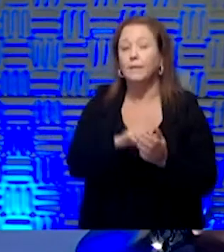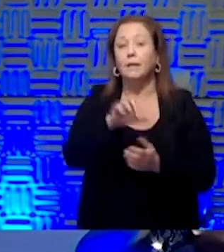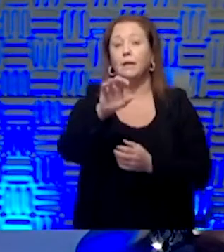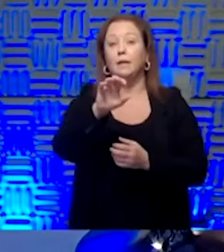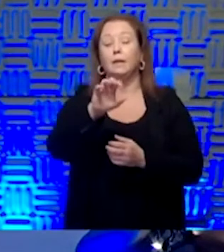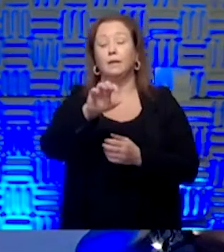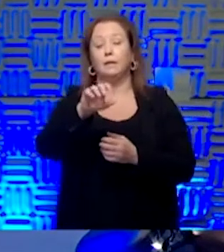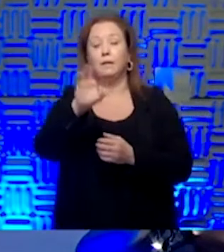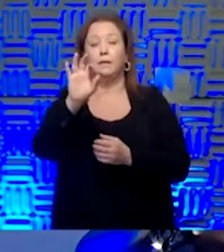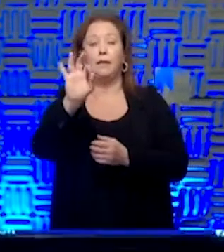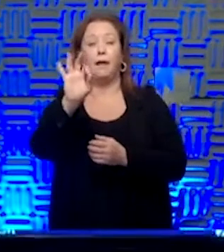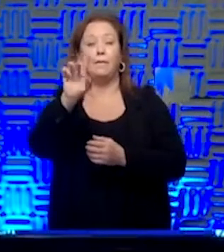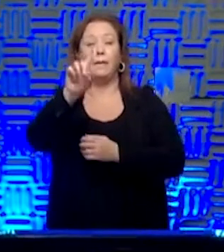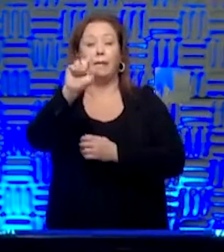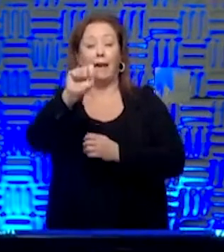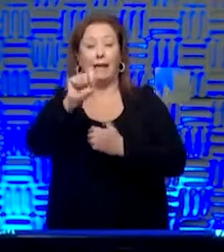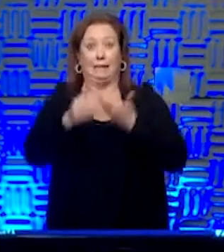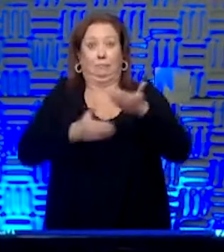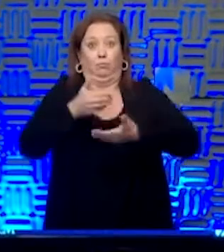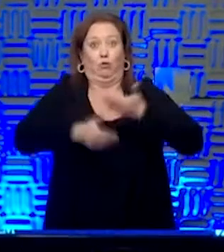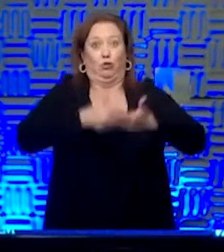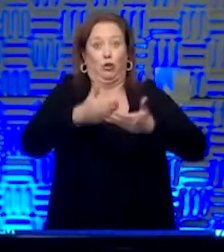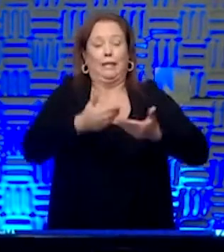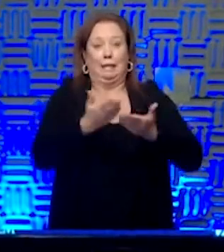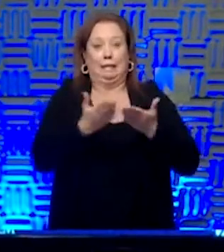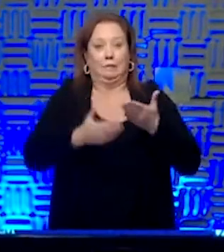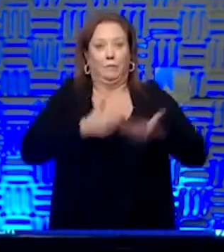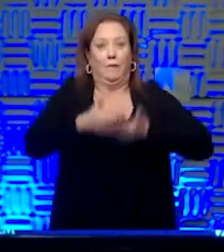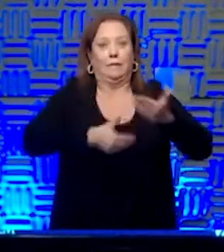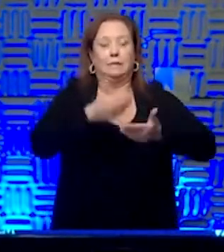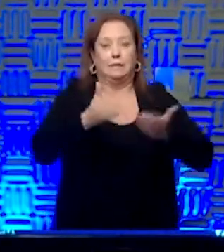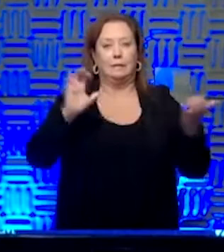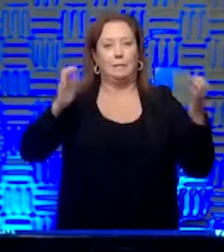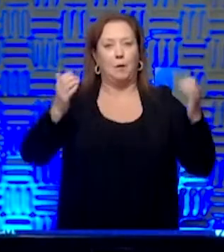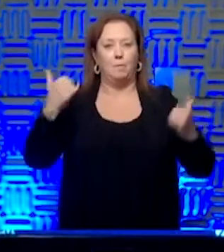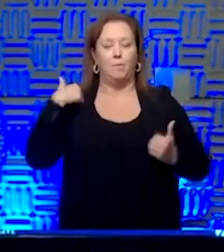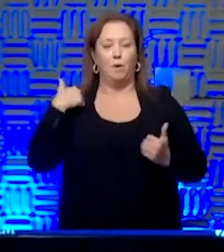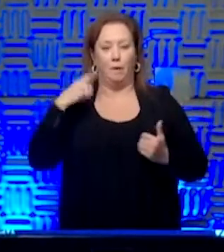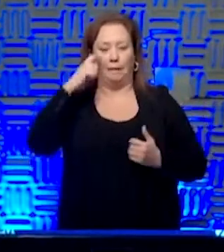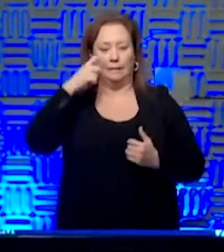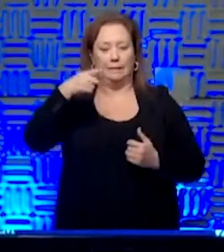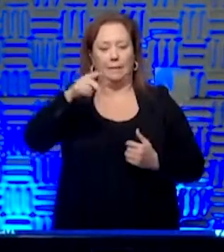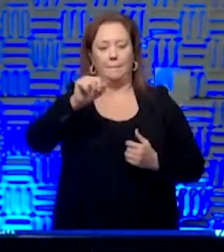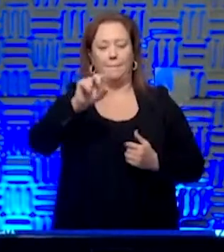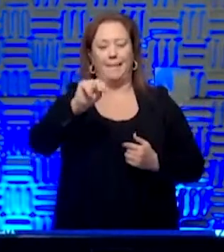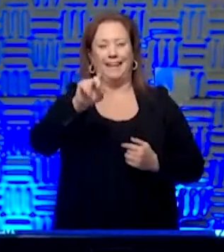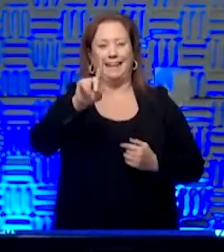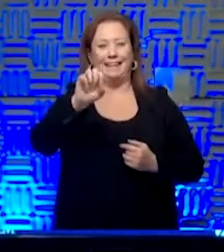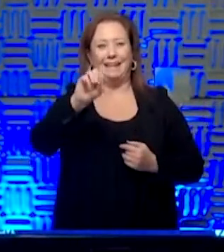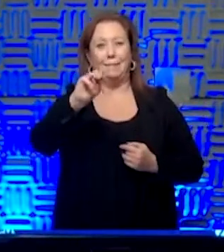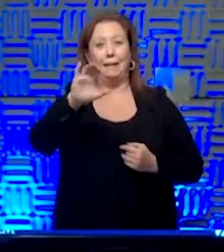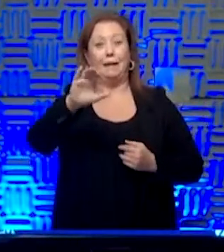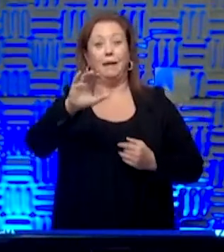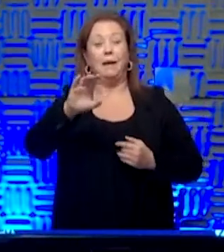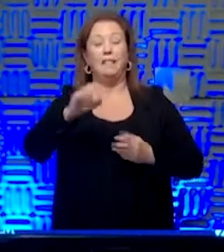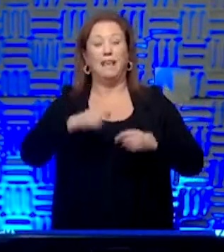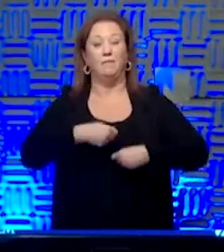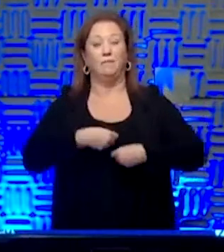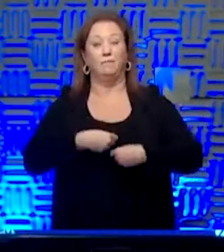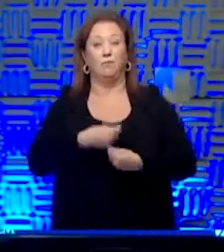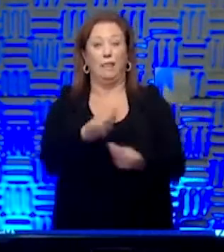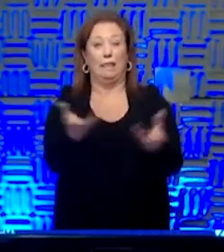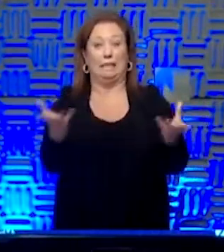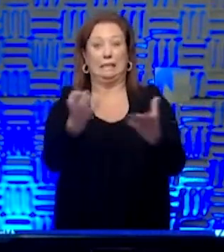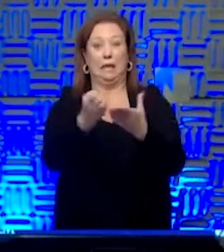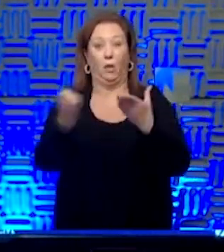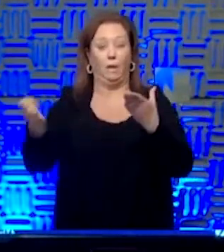stuff through a lot faster than it used to, and because of the pandemic, they're letting equipment out that hasn't been as validated as it